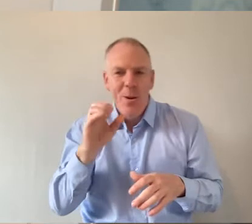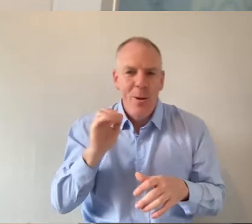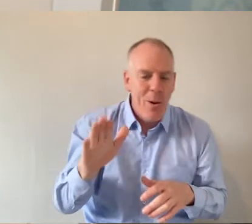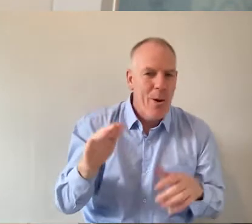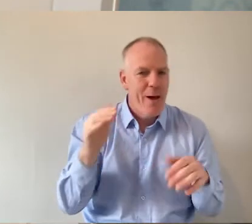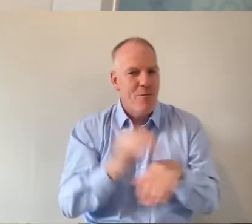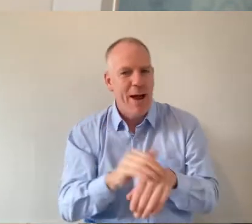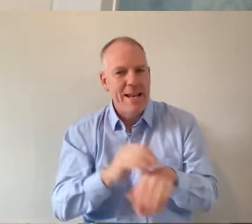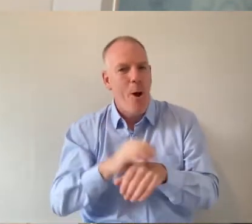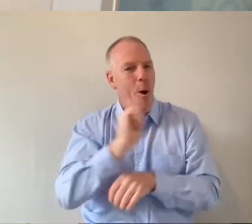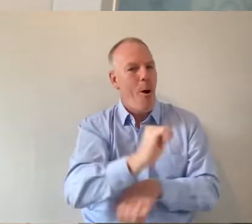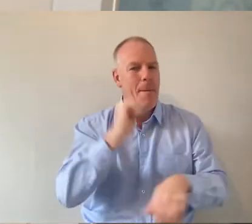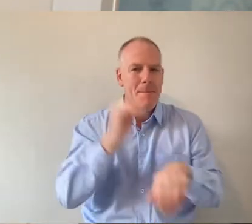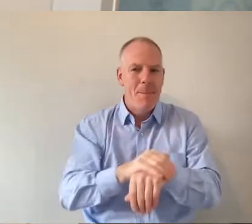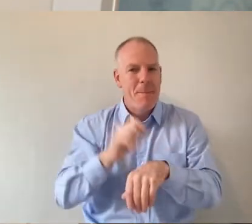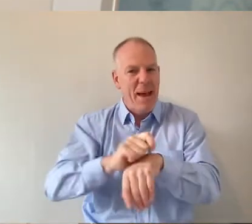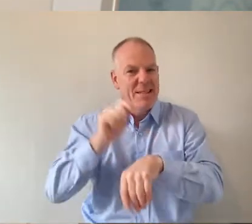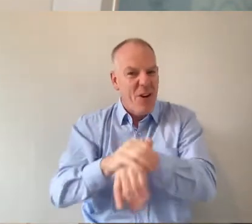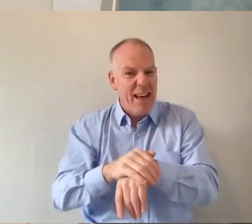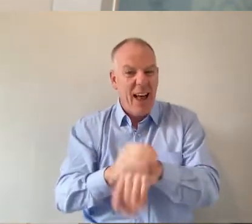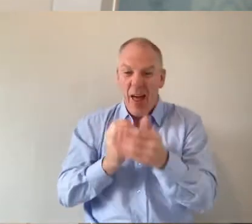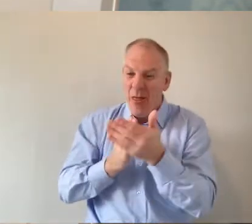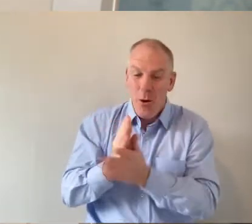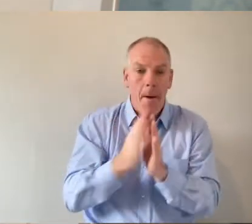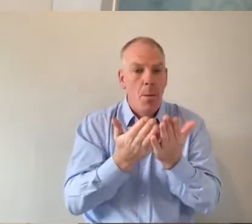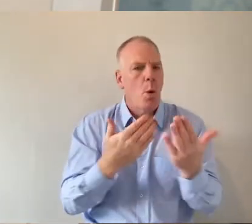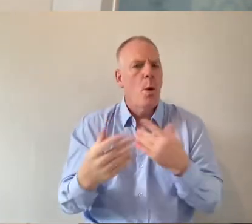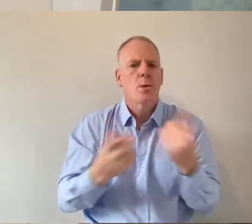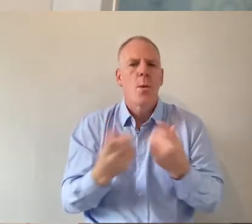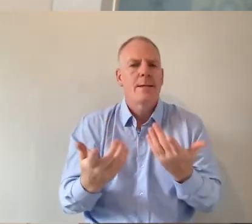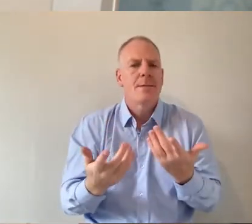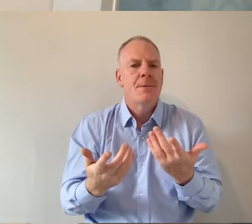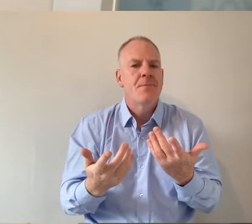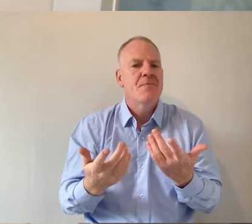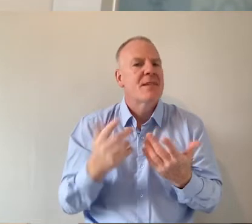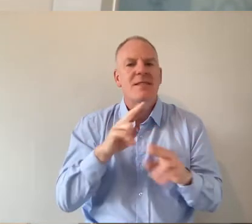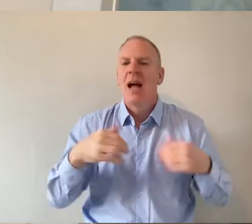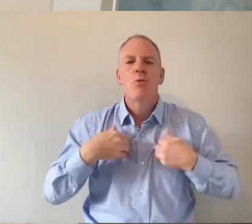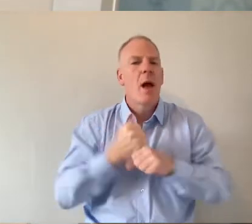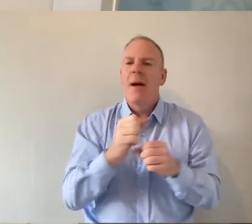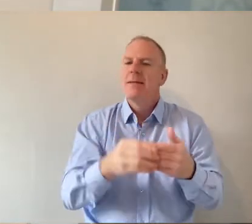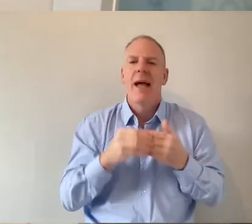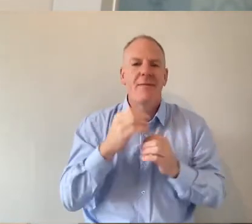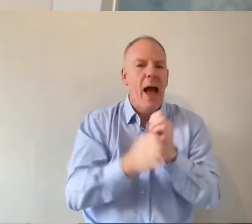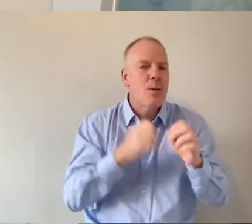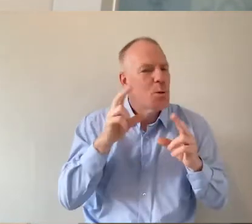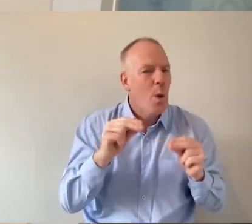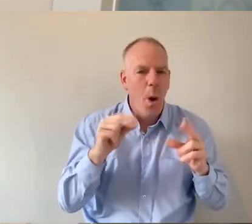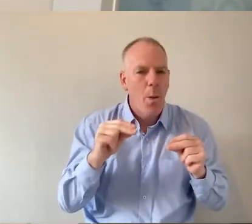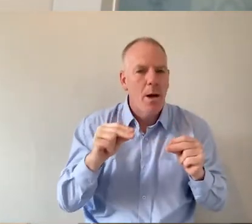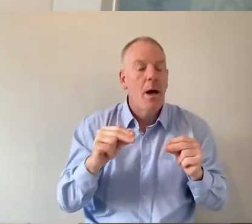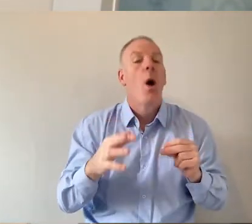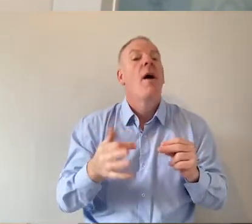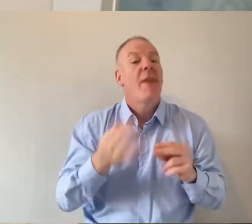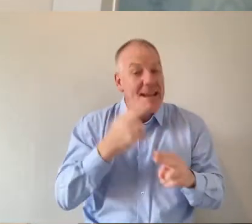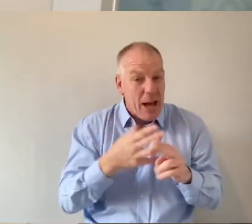really friendly and he's Alina's best friend. And all through the book, do you know what he wants to do? He isn't overly worried about saving energy, although he's very interested in